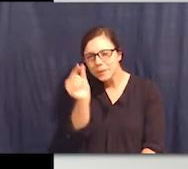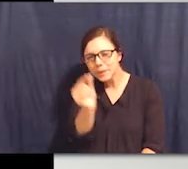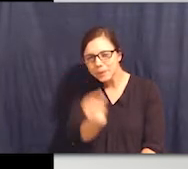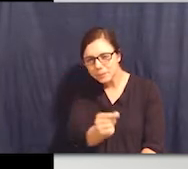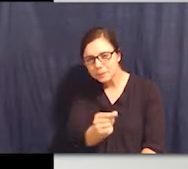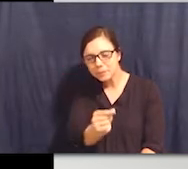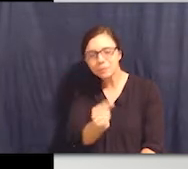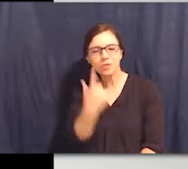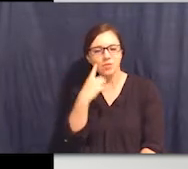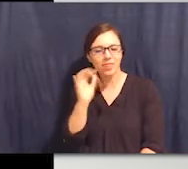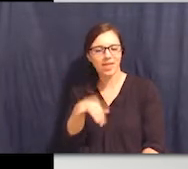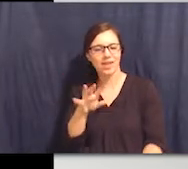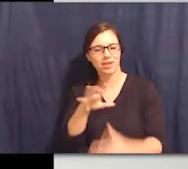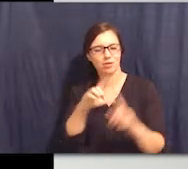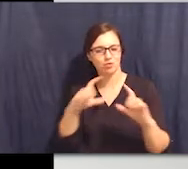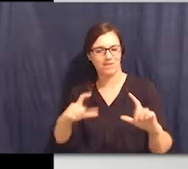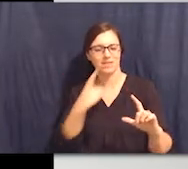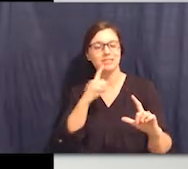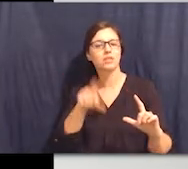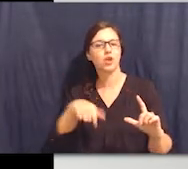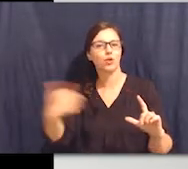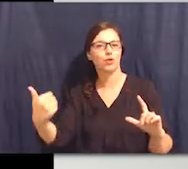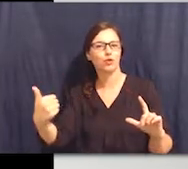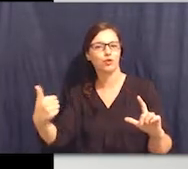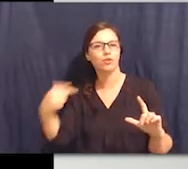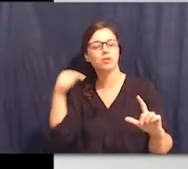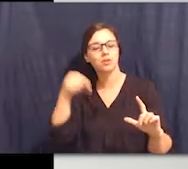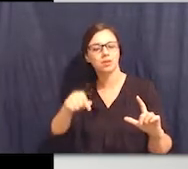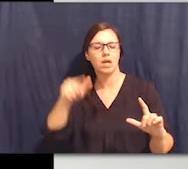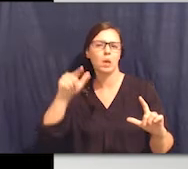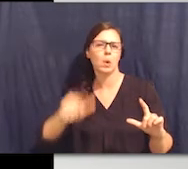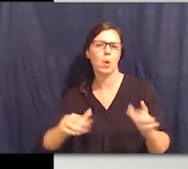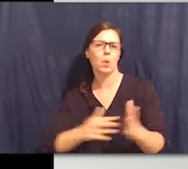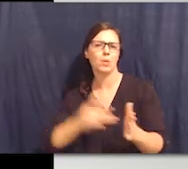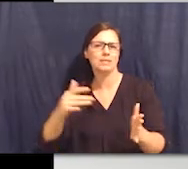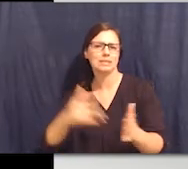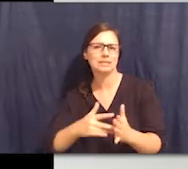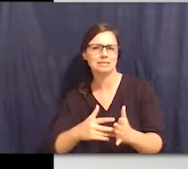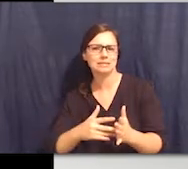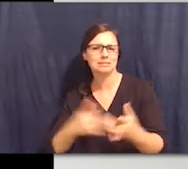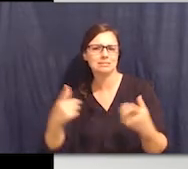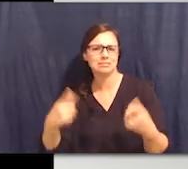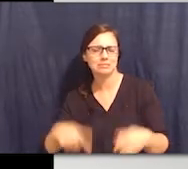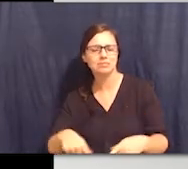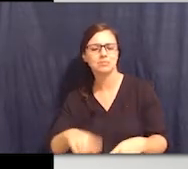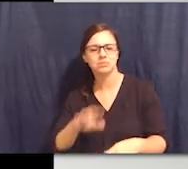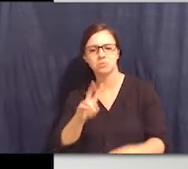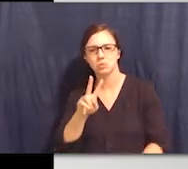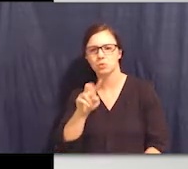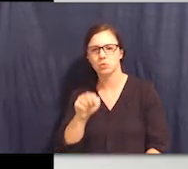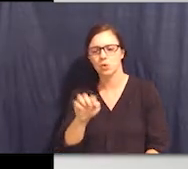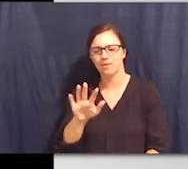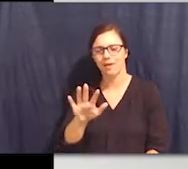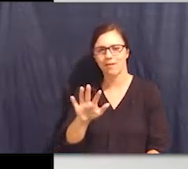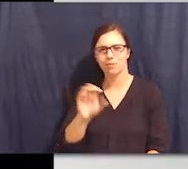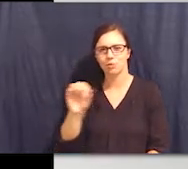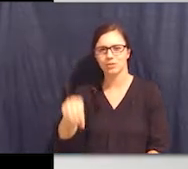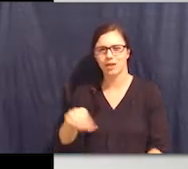this particular graph that says other. And those are our low incidence disabilities. That's about 2.5% of